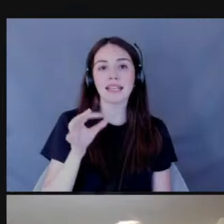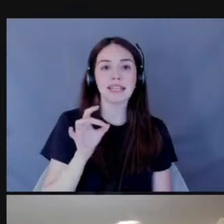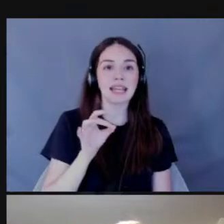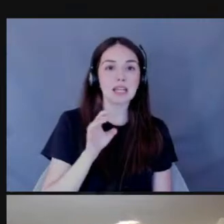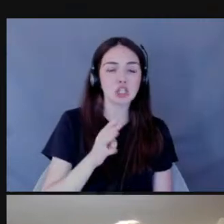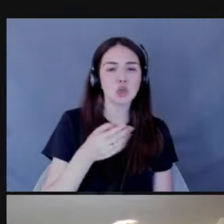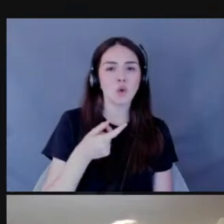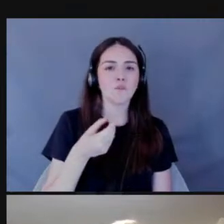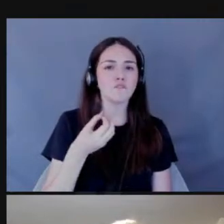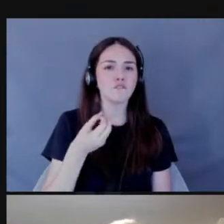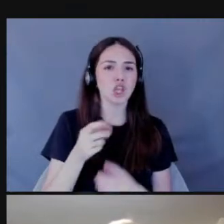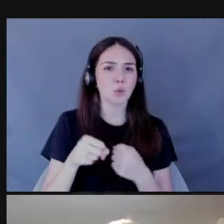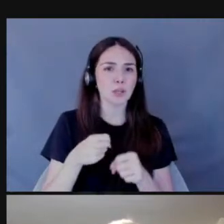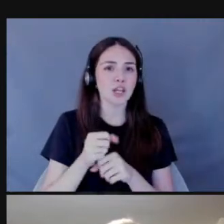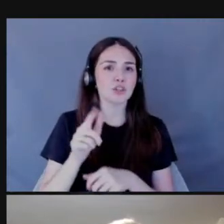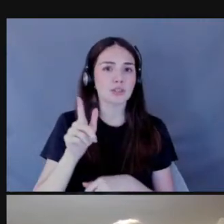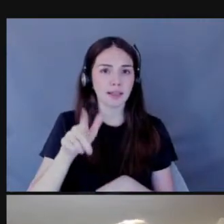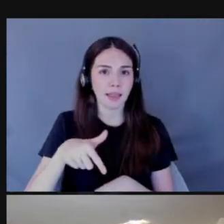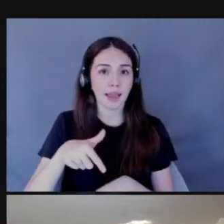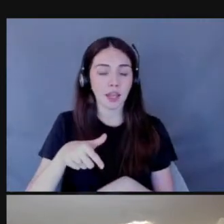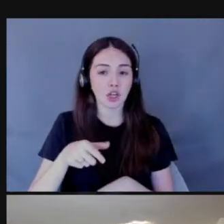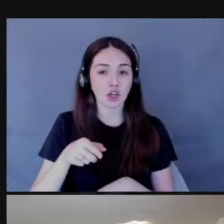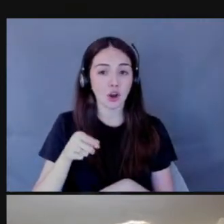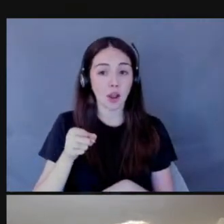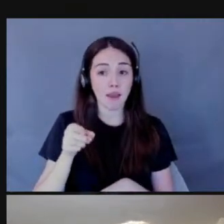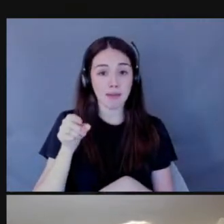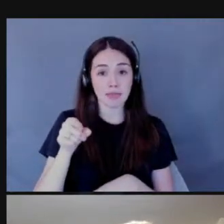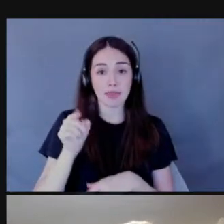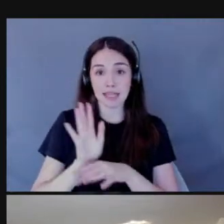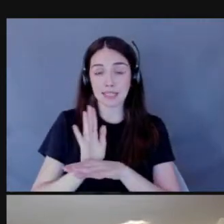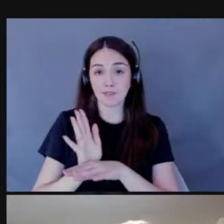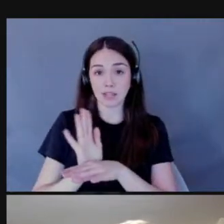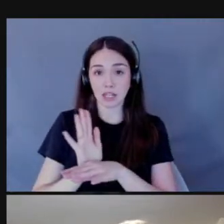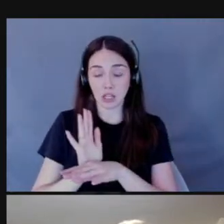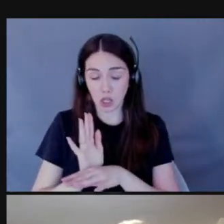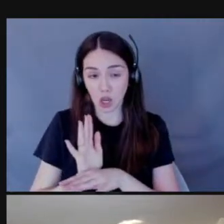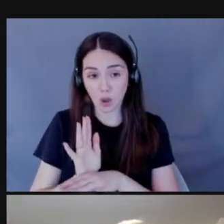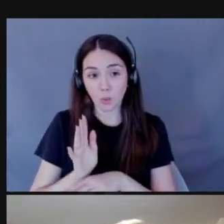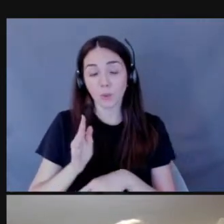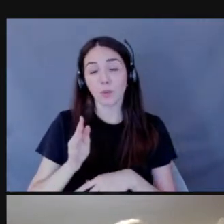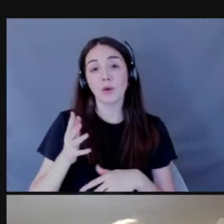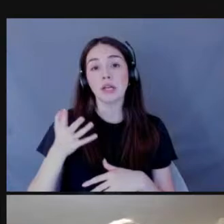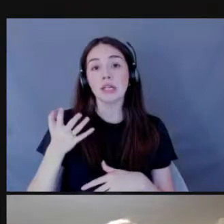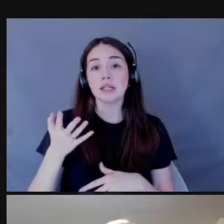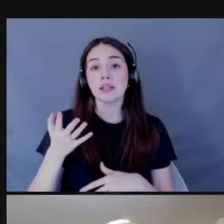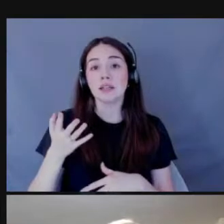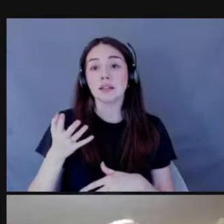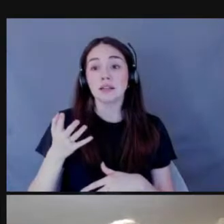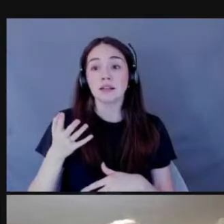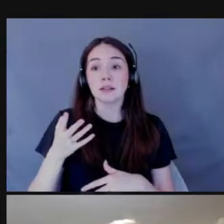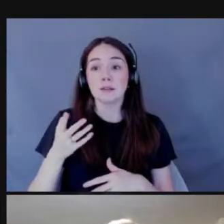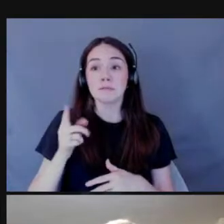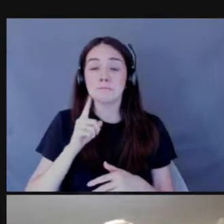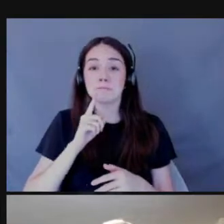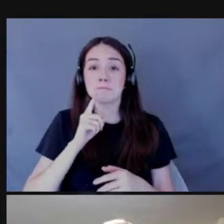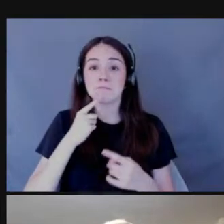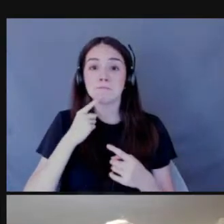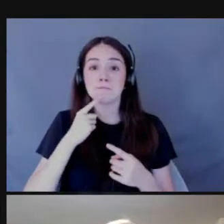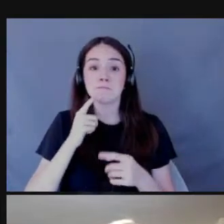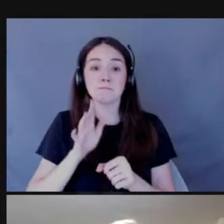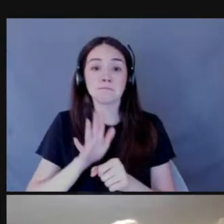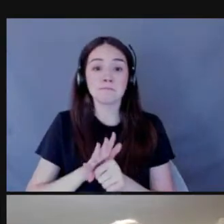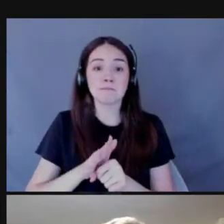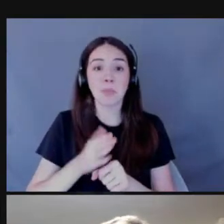after it, that video was kind of trumpeted as the greatest